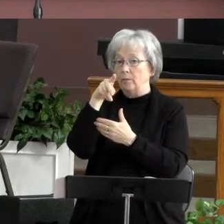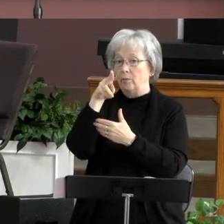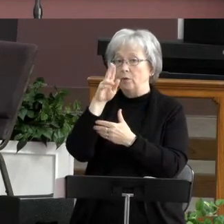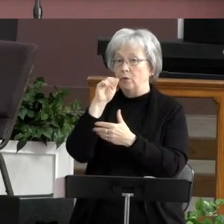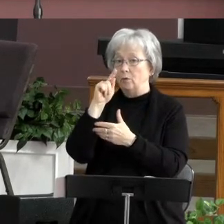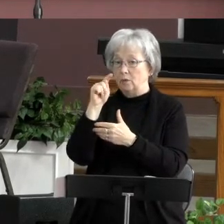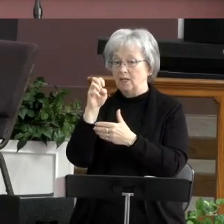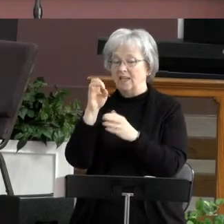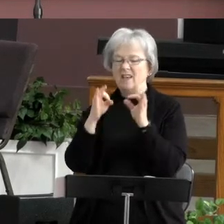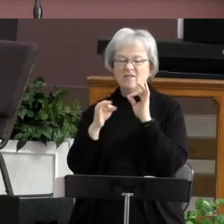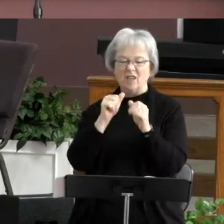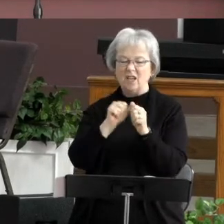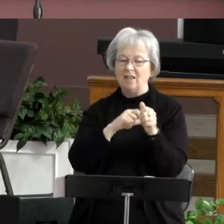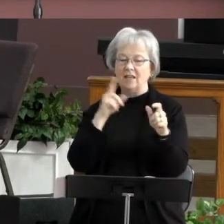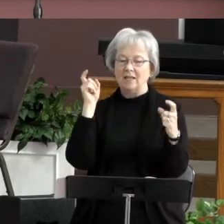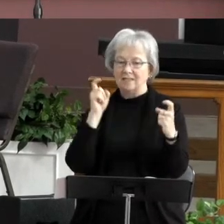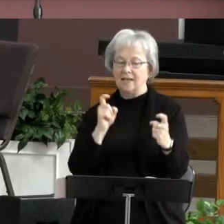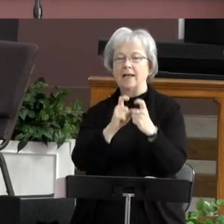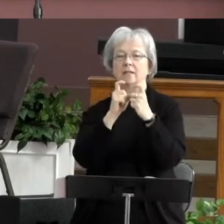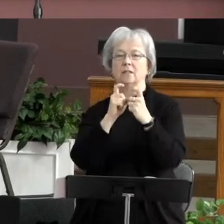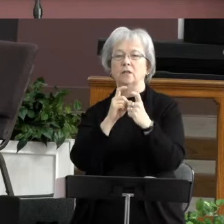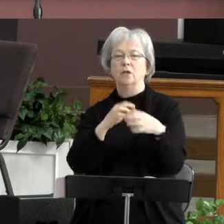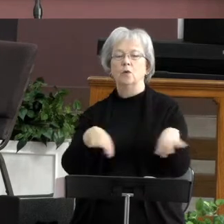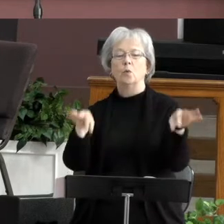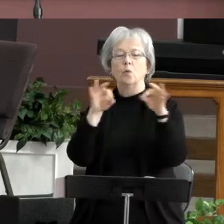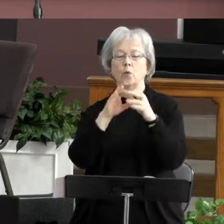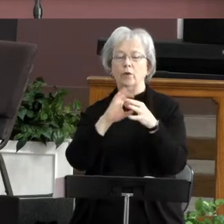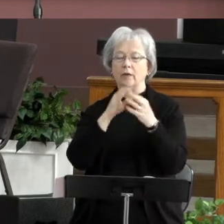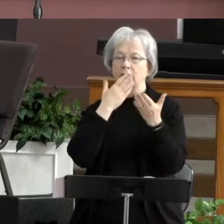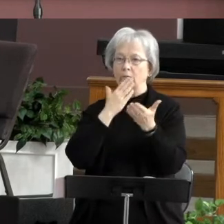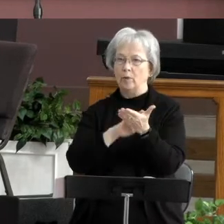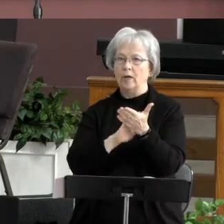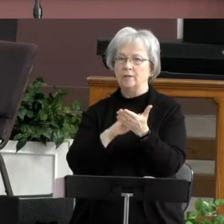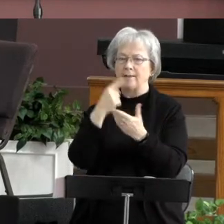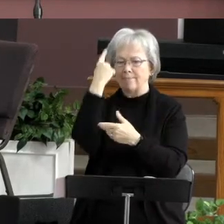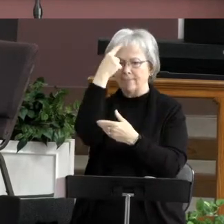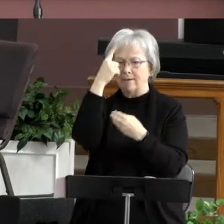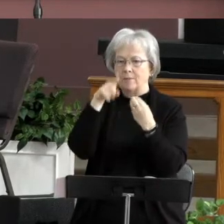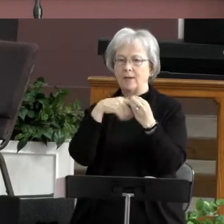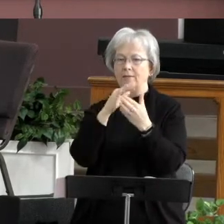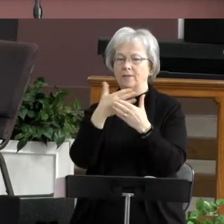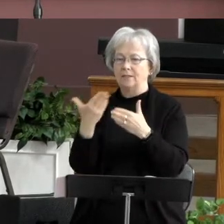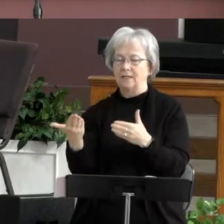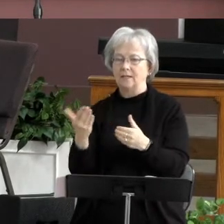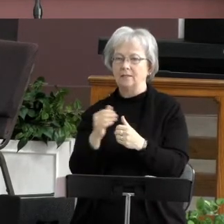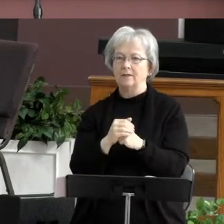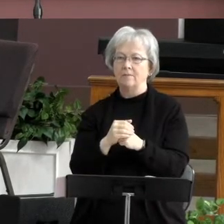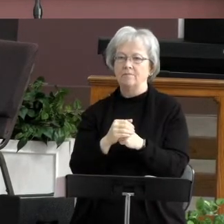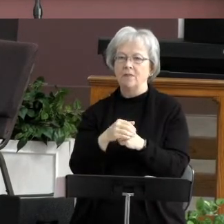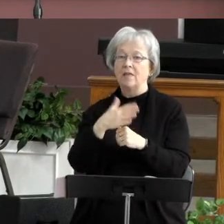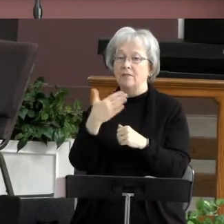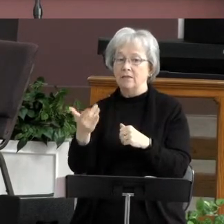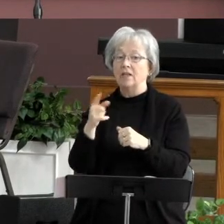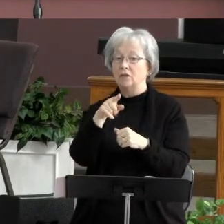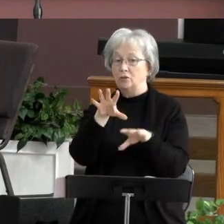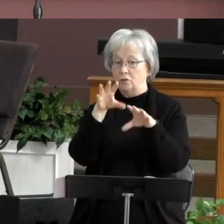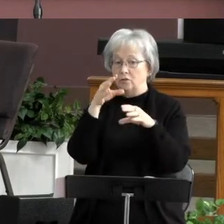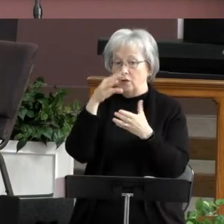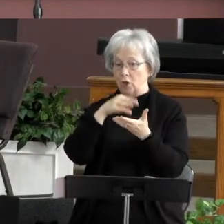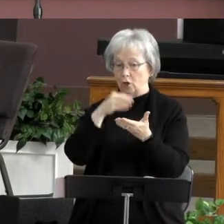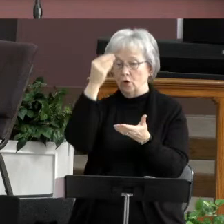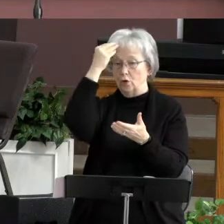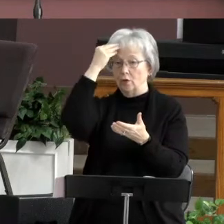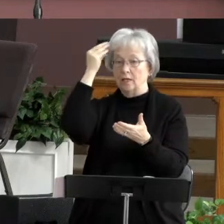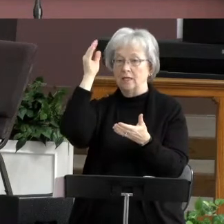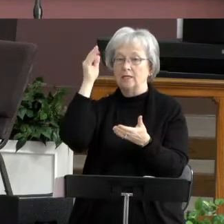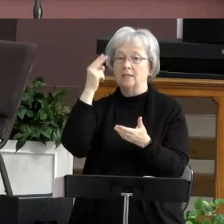anything worthy of praise, dwell on these things. The things that you have learned and received and heard and